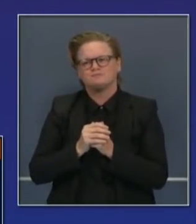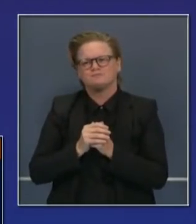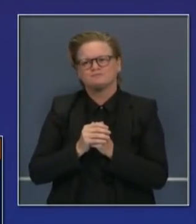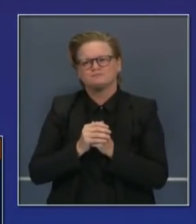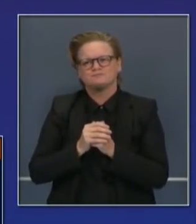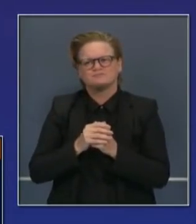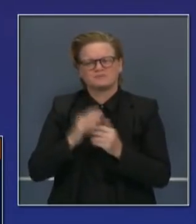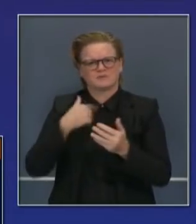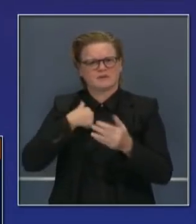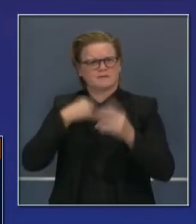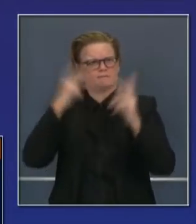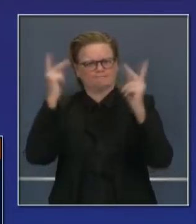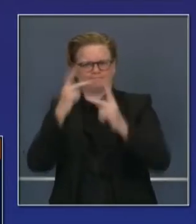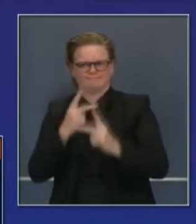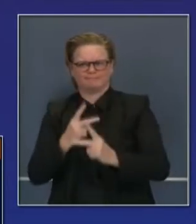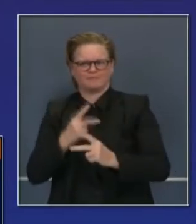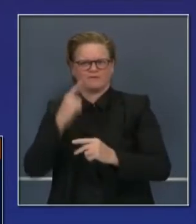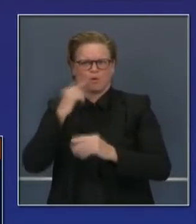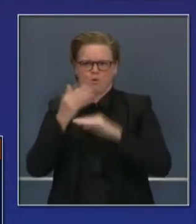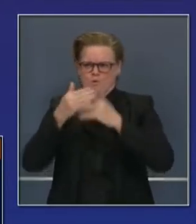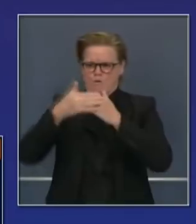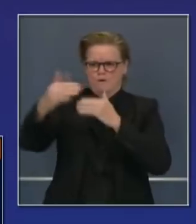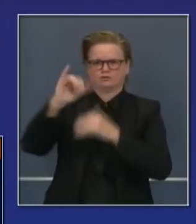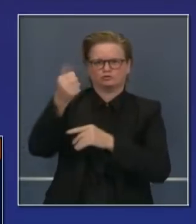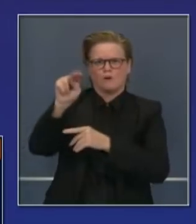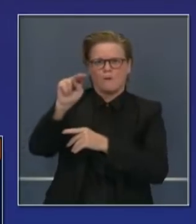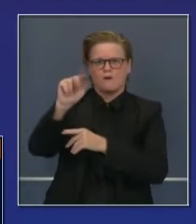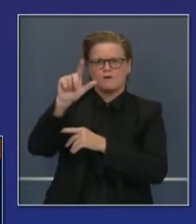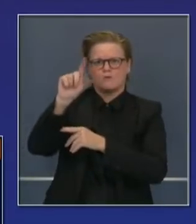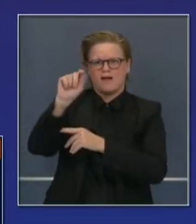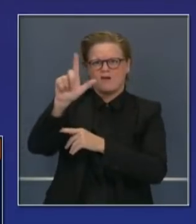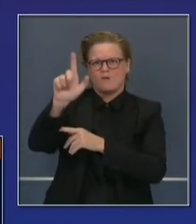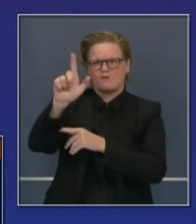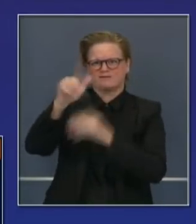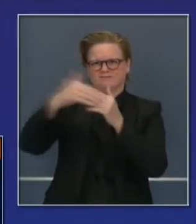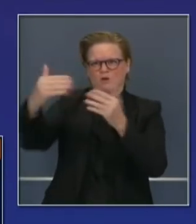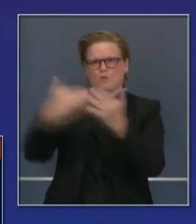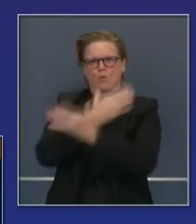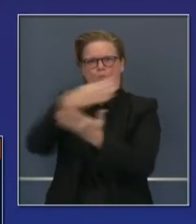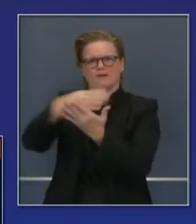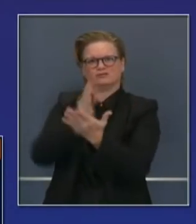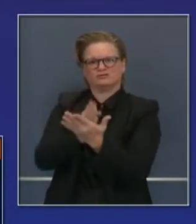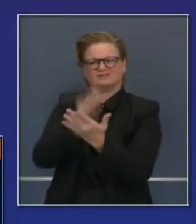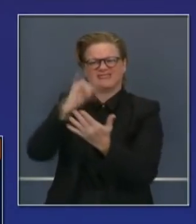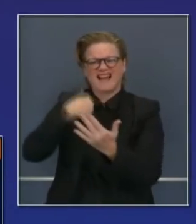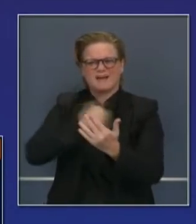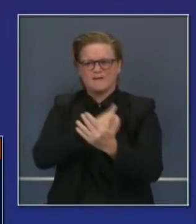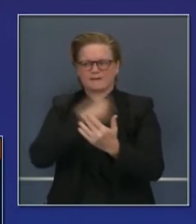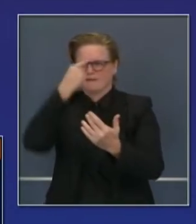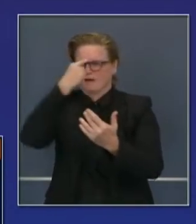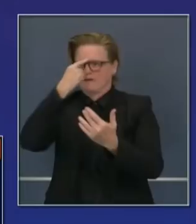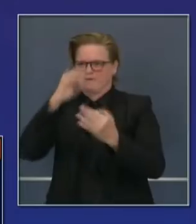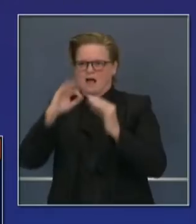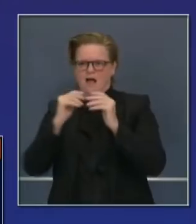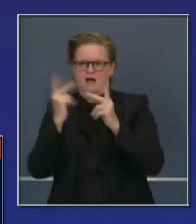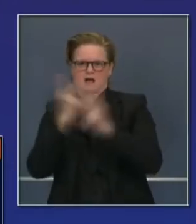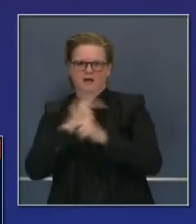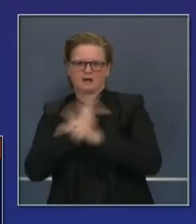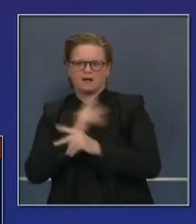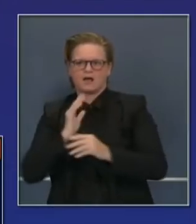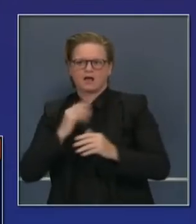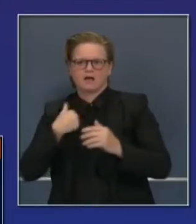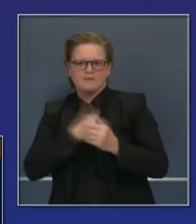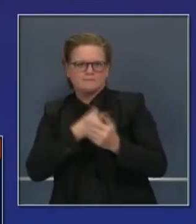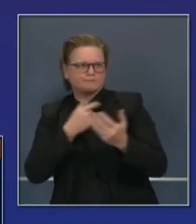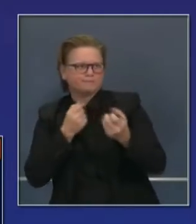of that support. We're going to continue to be mindful of the needs of our food banks, but I want folks to know of over $100